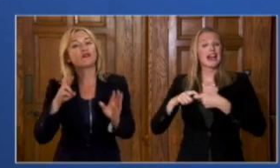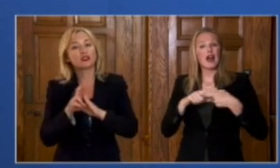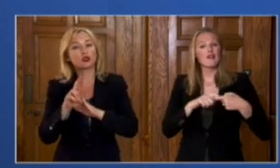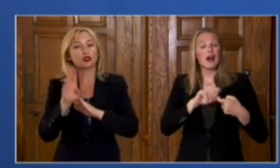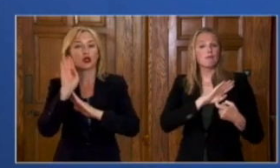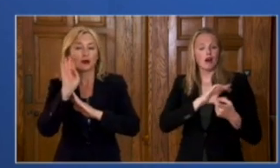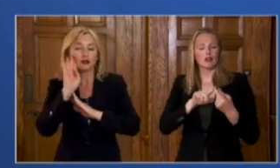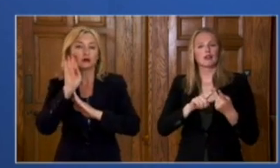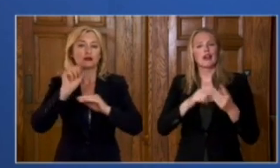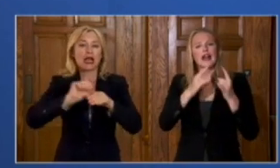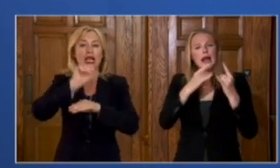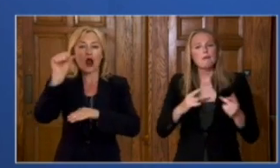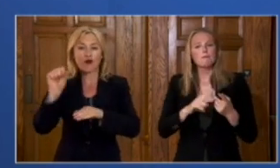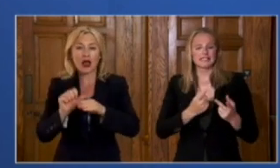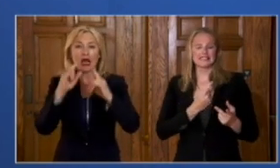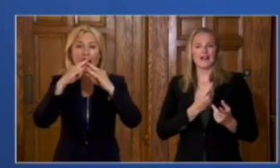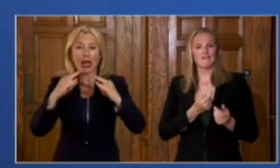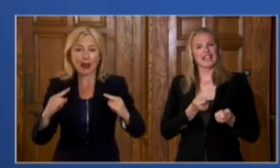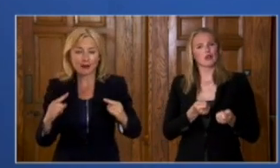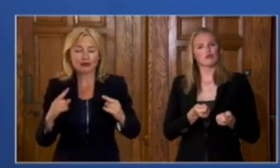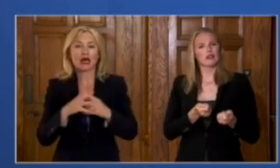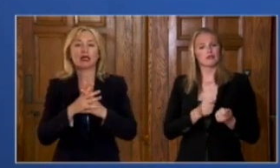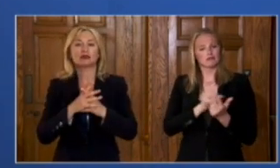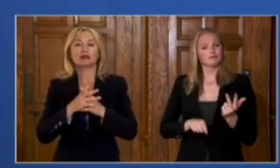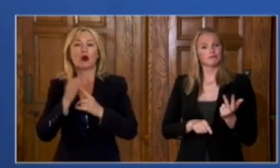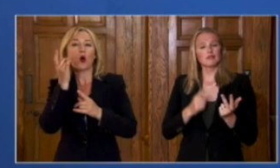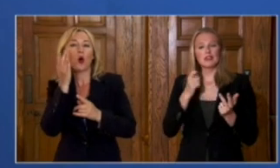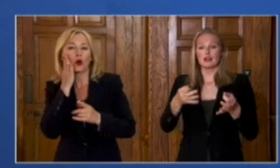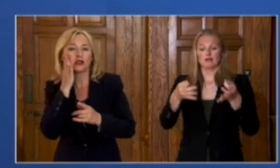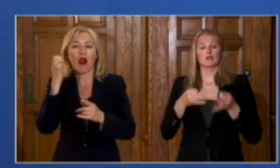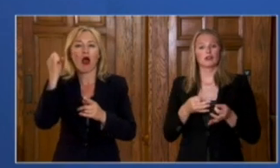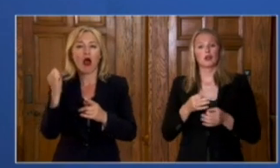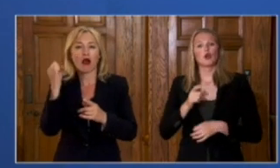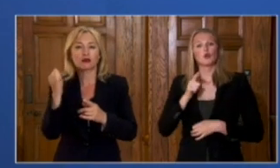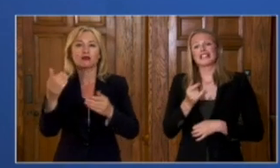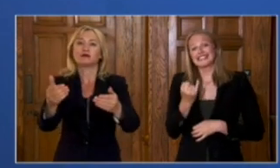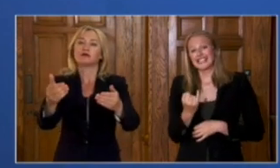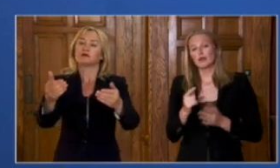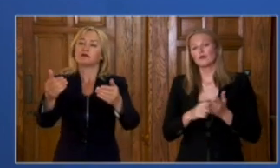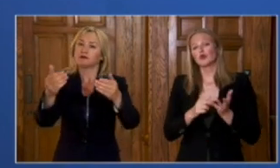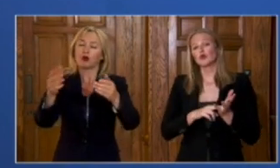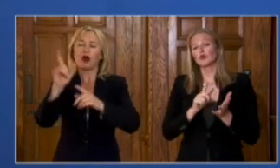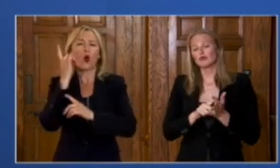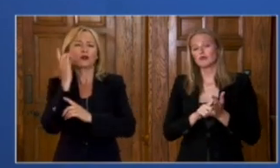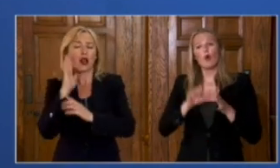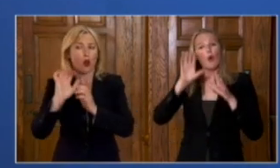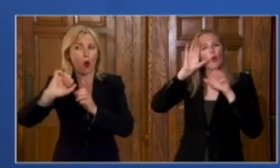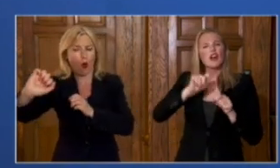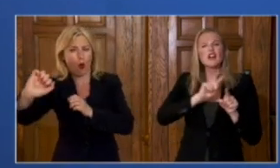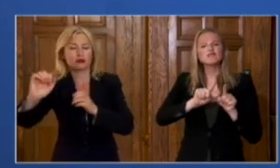parks, camping sites and self-catering tourist accommodation will now be brought forward to the 26th of June, with hotels and other